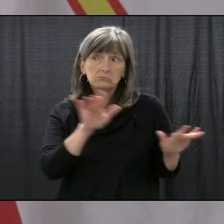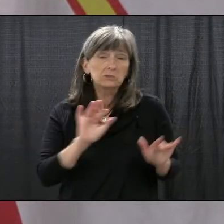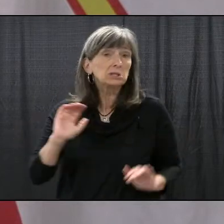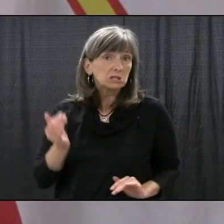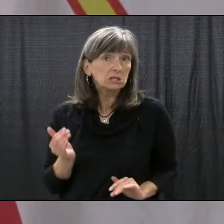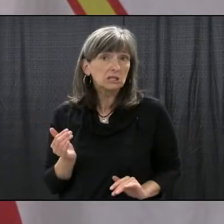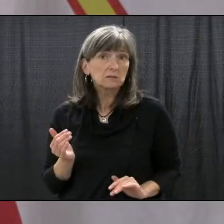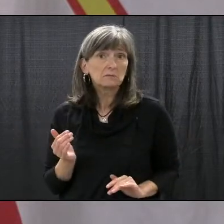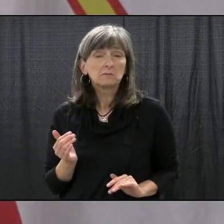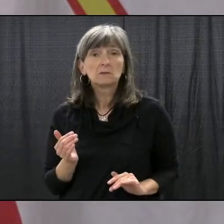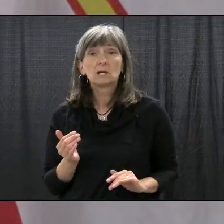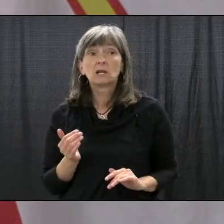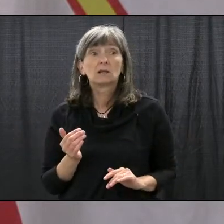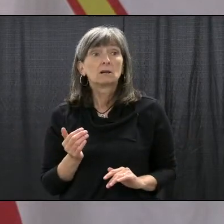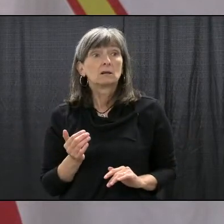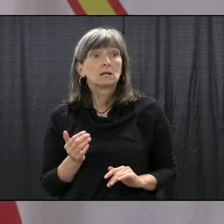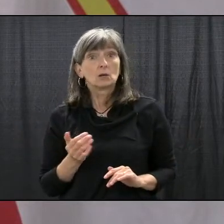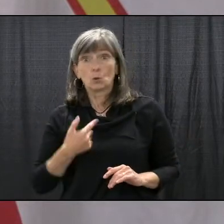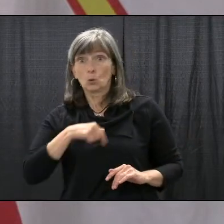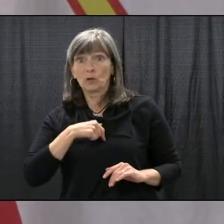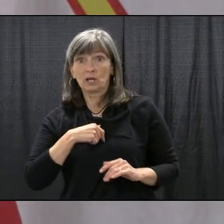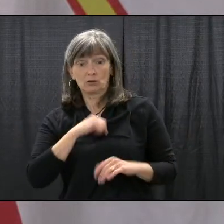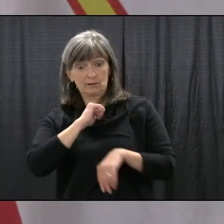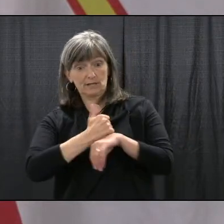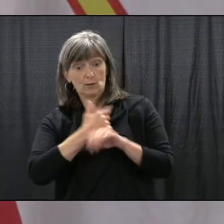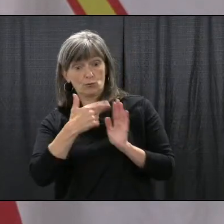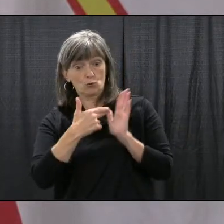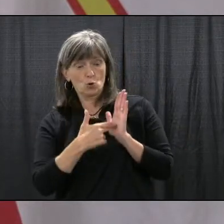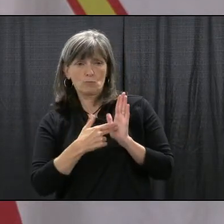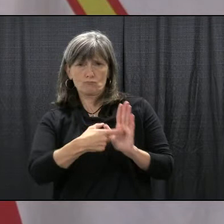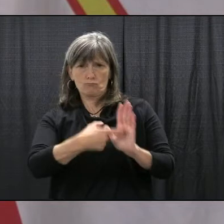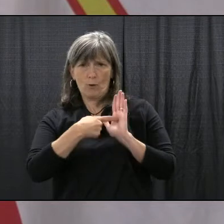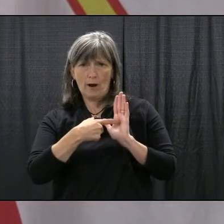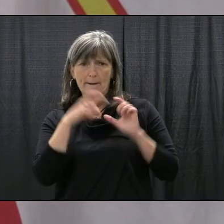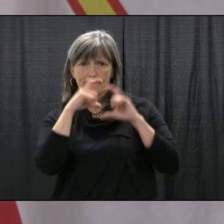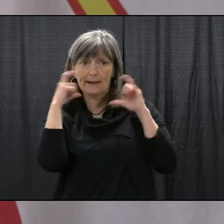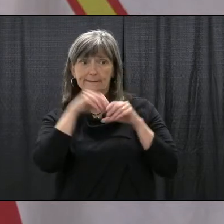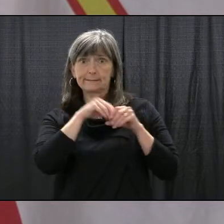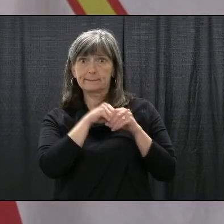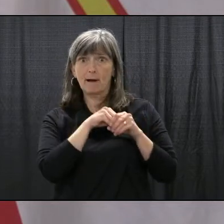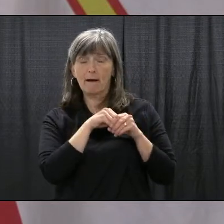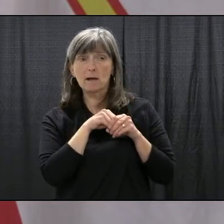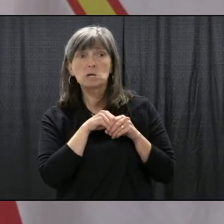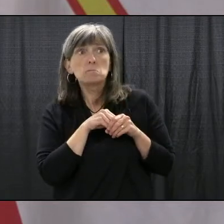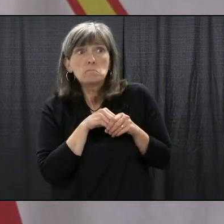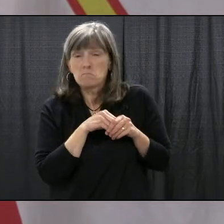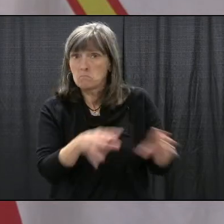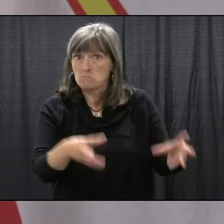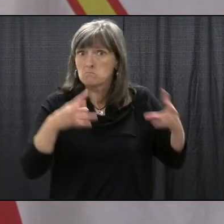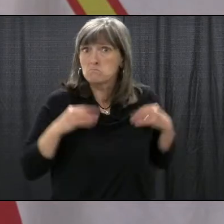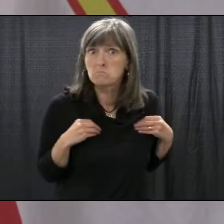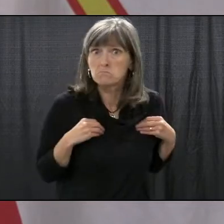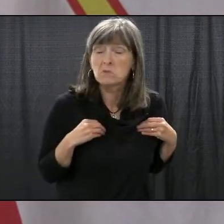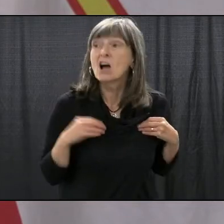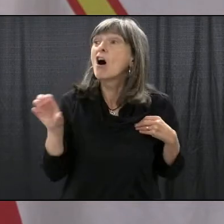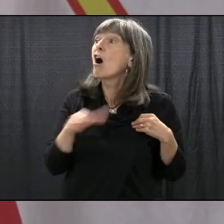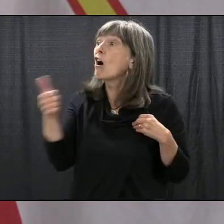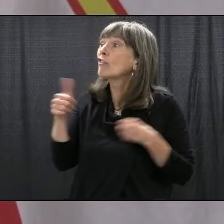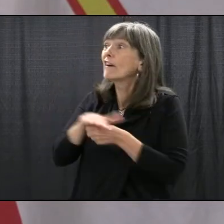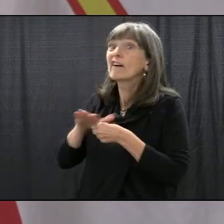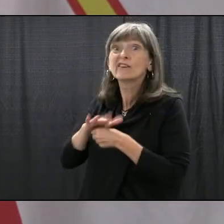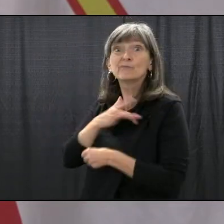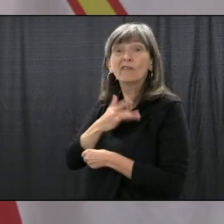We saw very little resistance to using masks, and we expect that will continue. And in fact, in other jurisdictions where they have taken away the mask